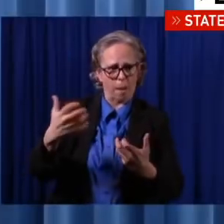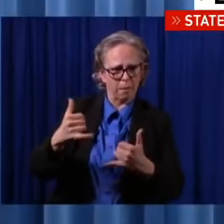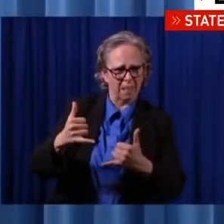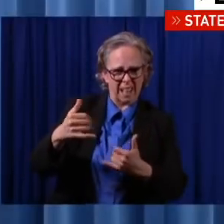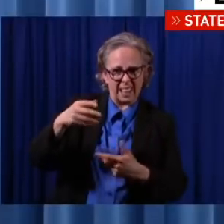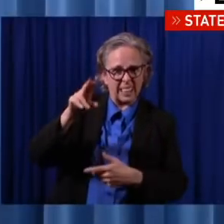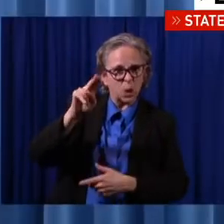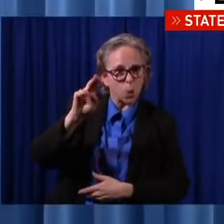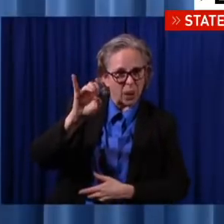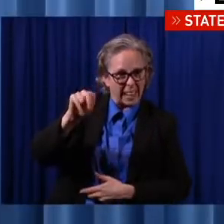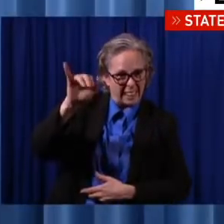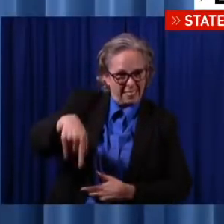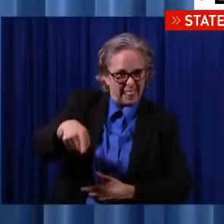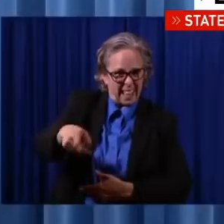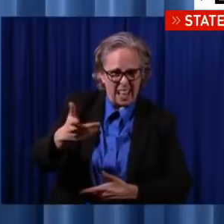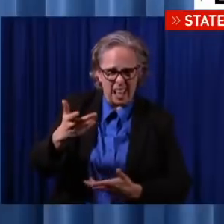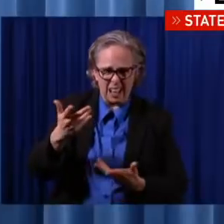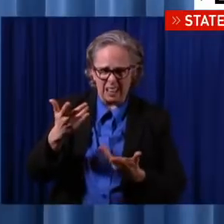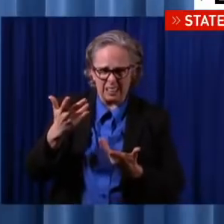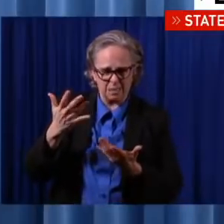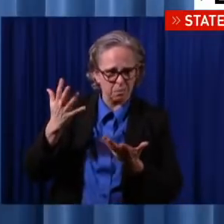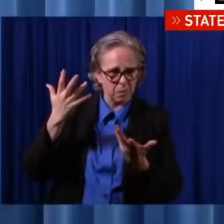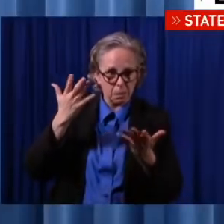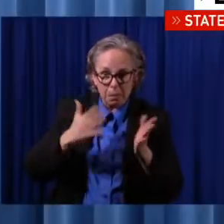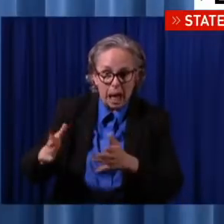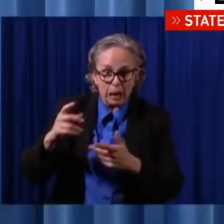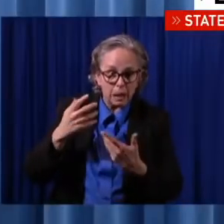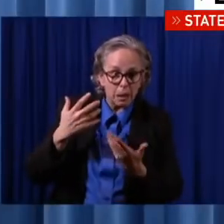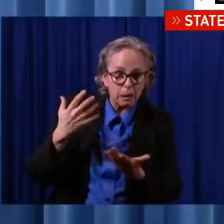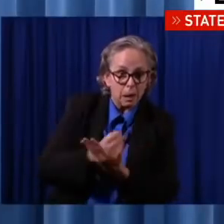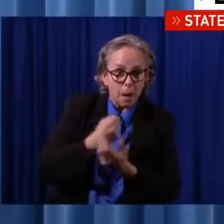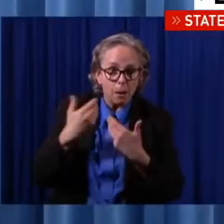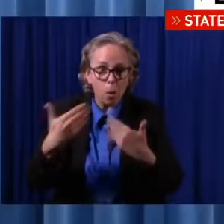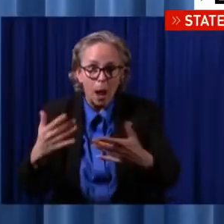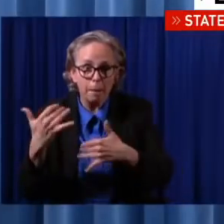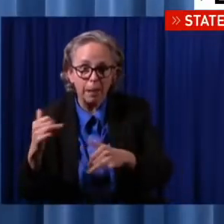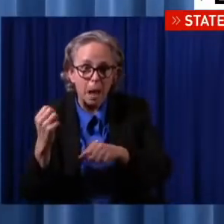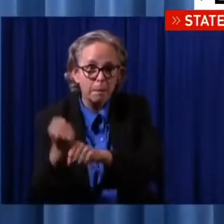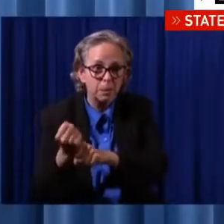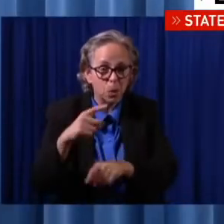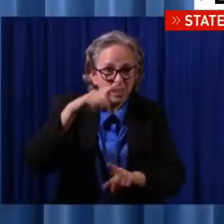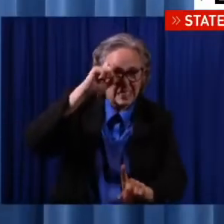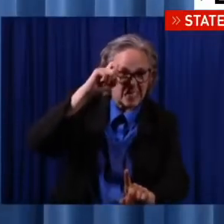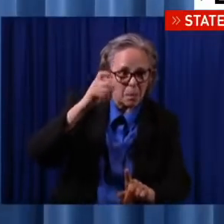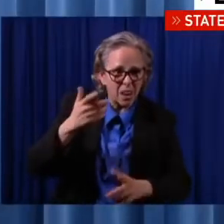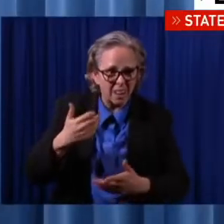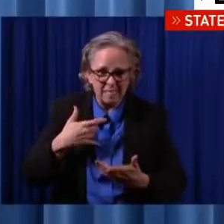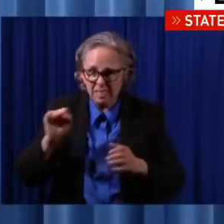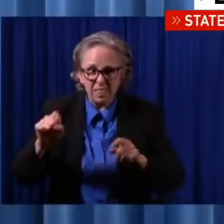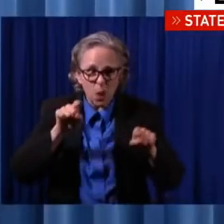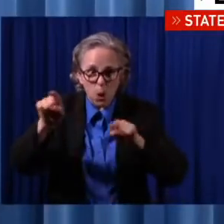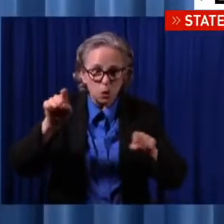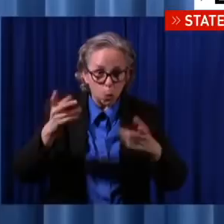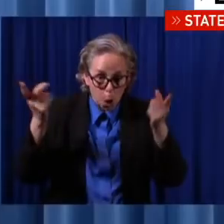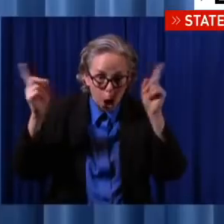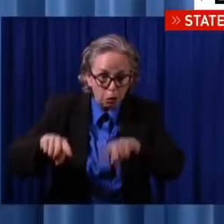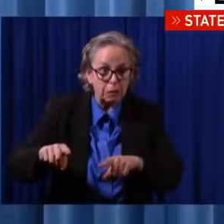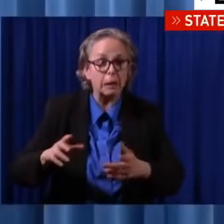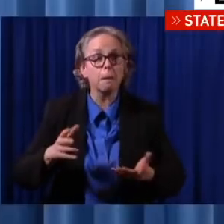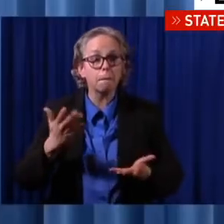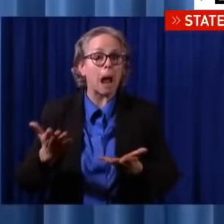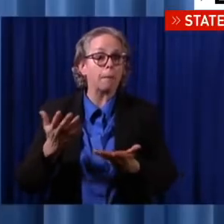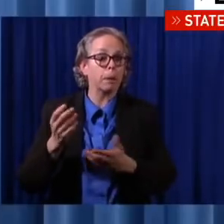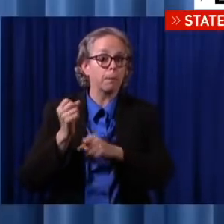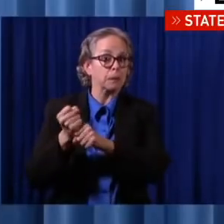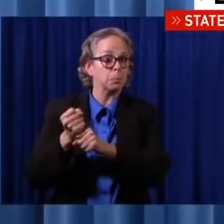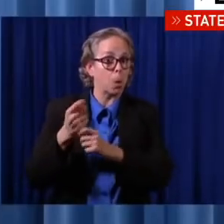play baseball this summer if they can reach an agreement. A plan that possibly could start baseball as early as the first part